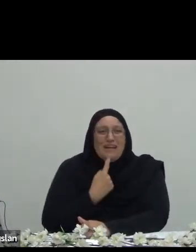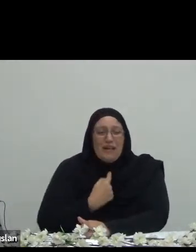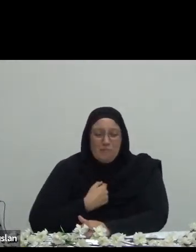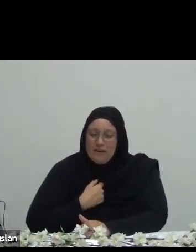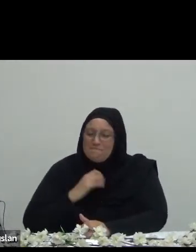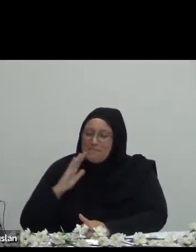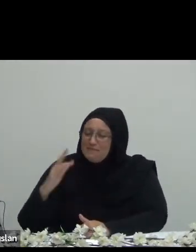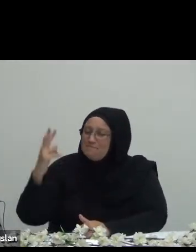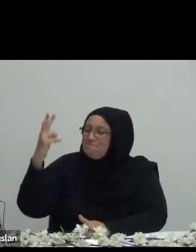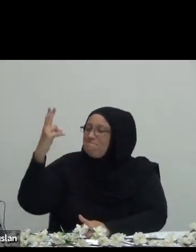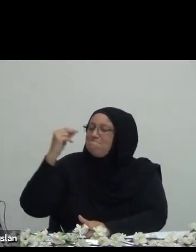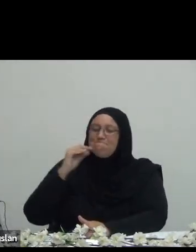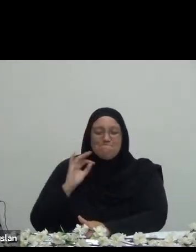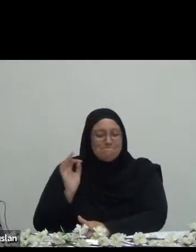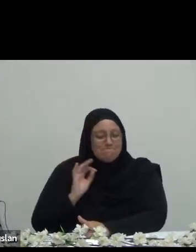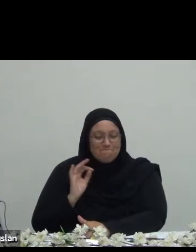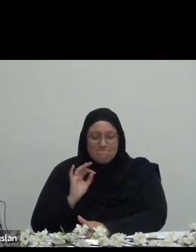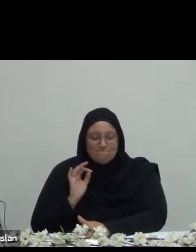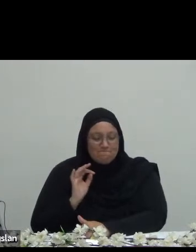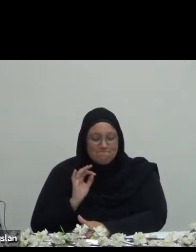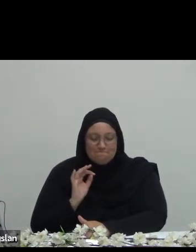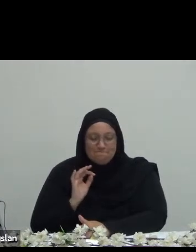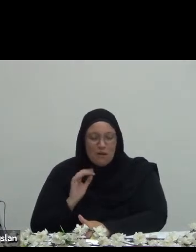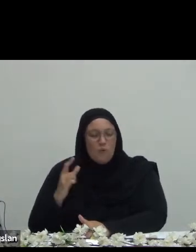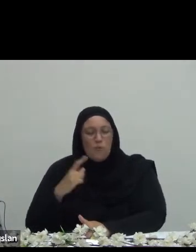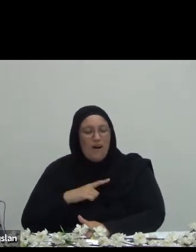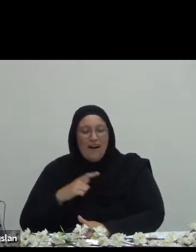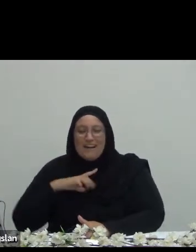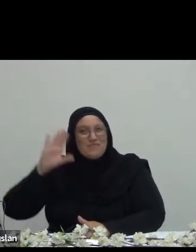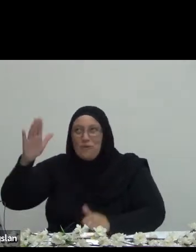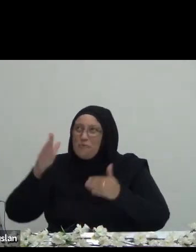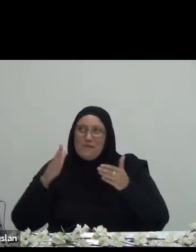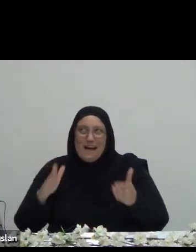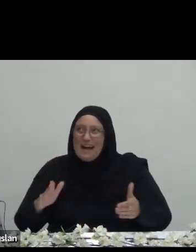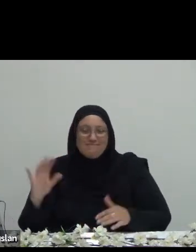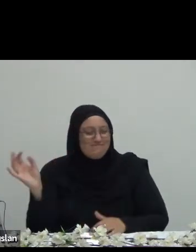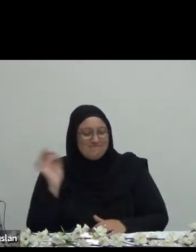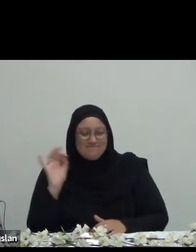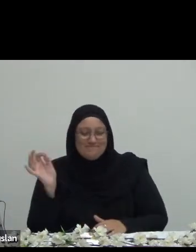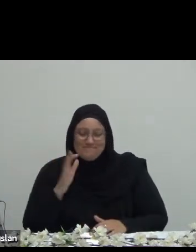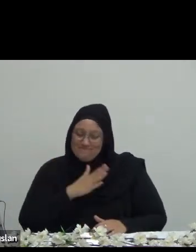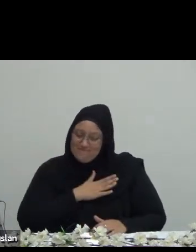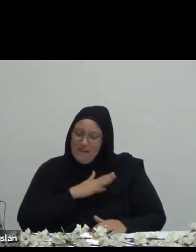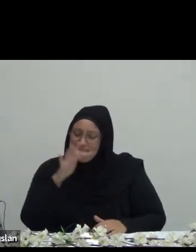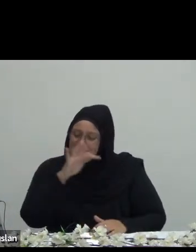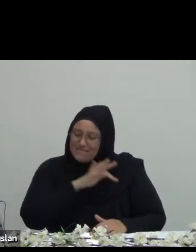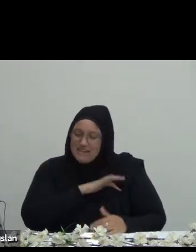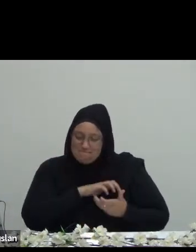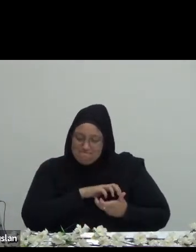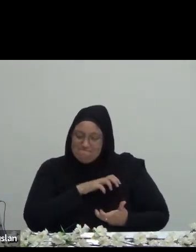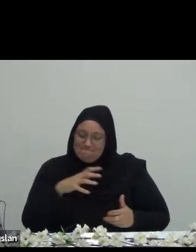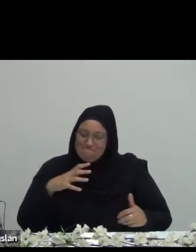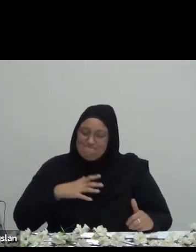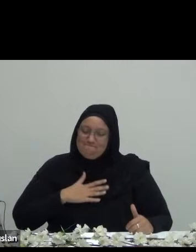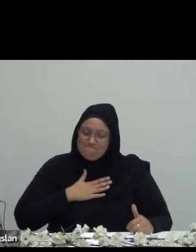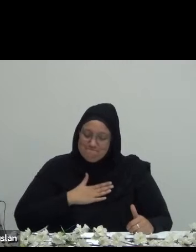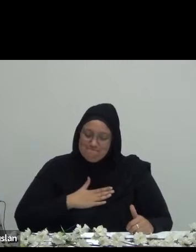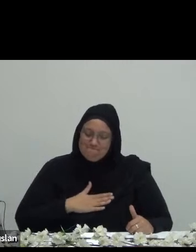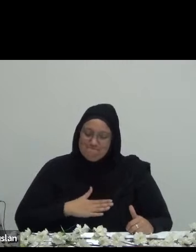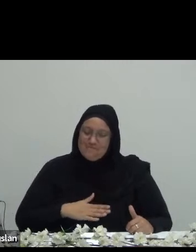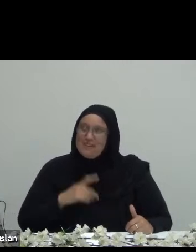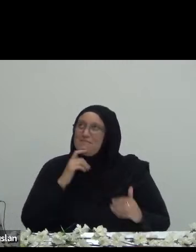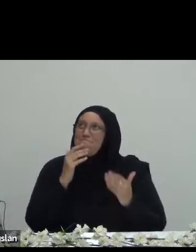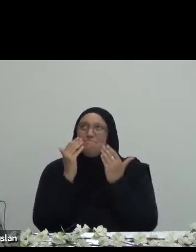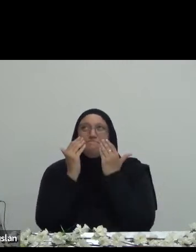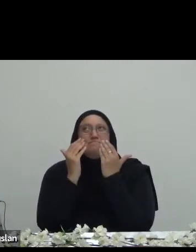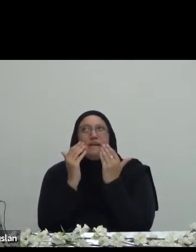But we'll never know, 'cause that's not the way it works. I beg for your